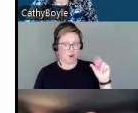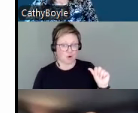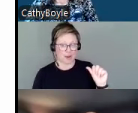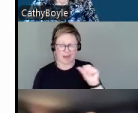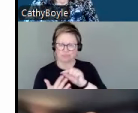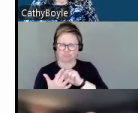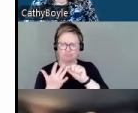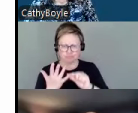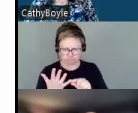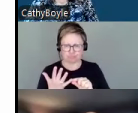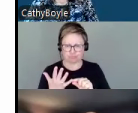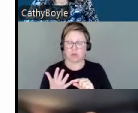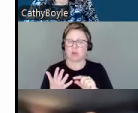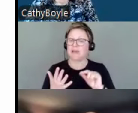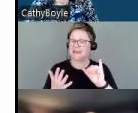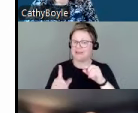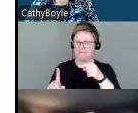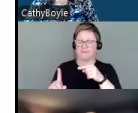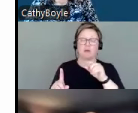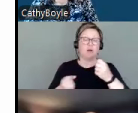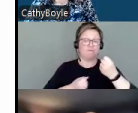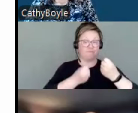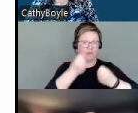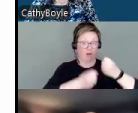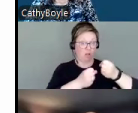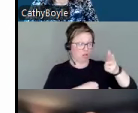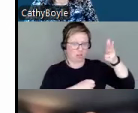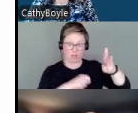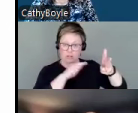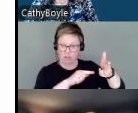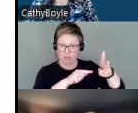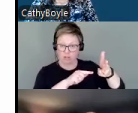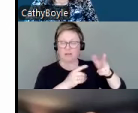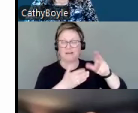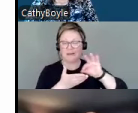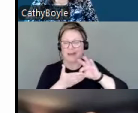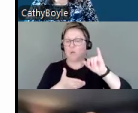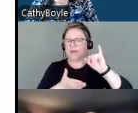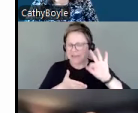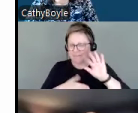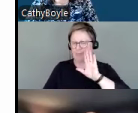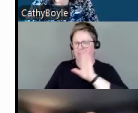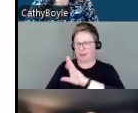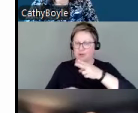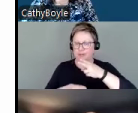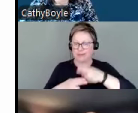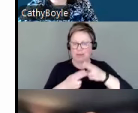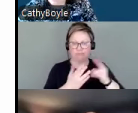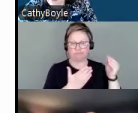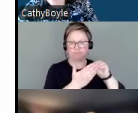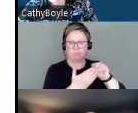etc. A vehicle only counts as theirs if their name is on the title.